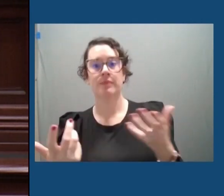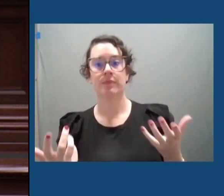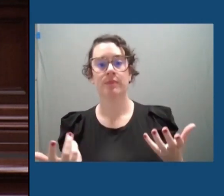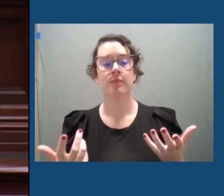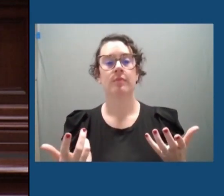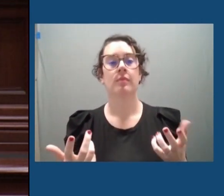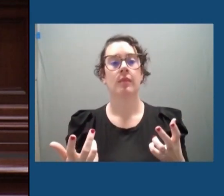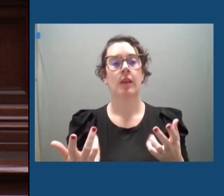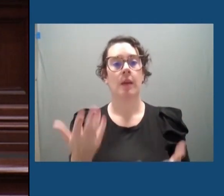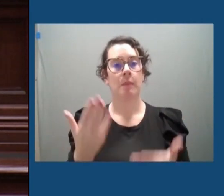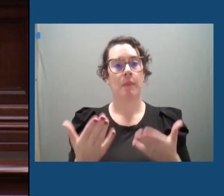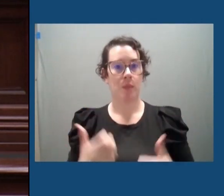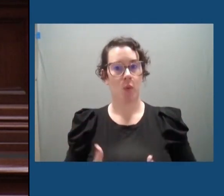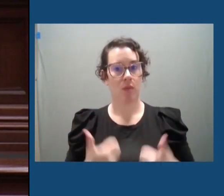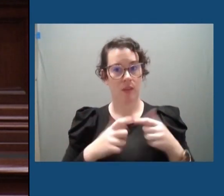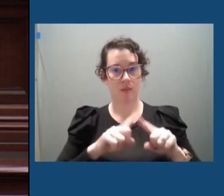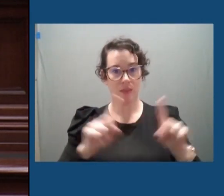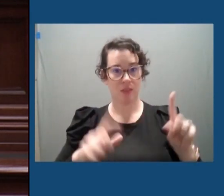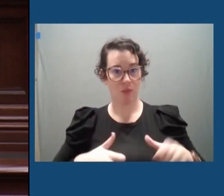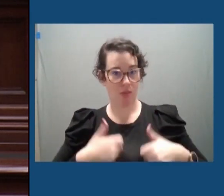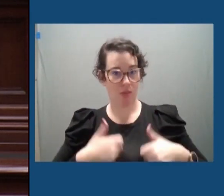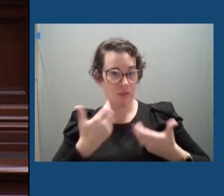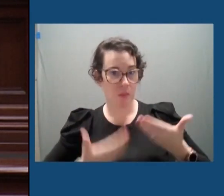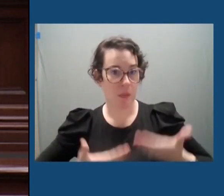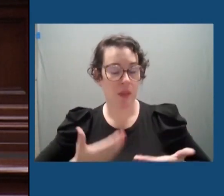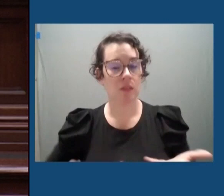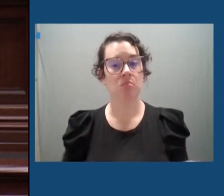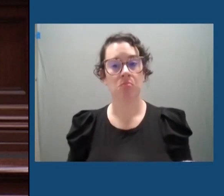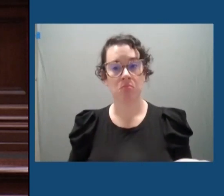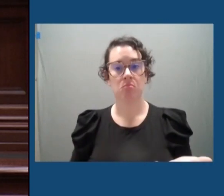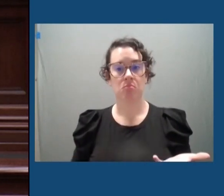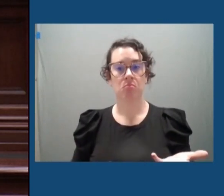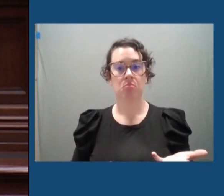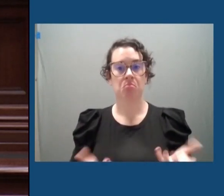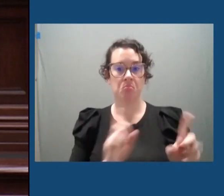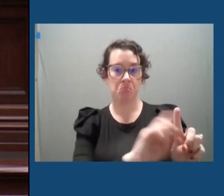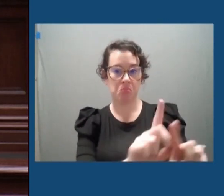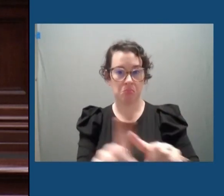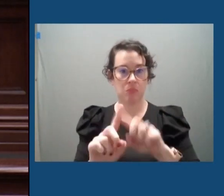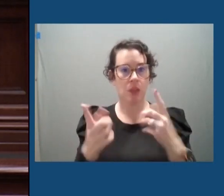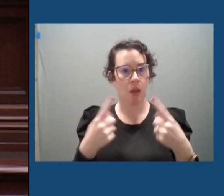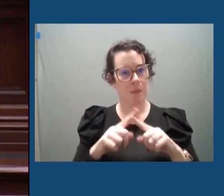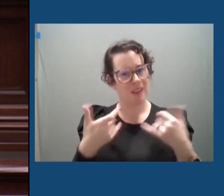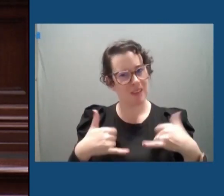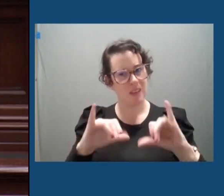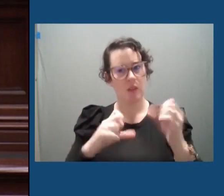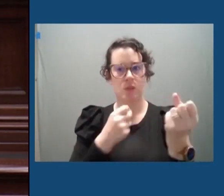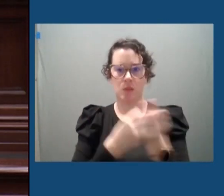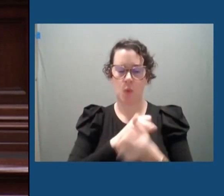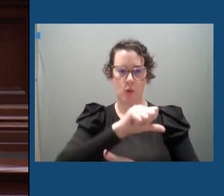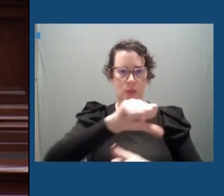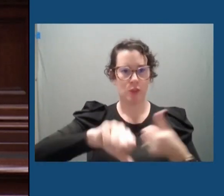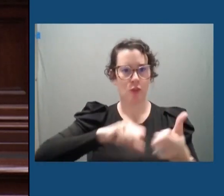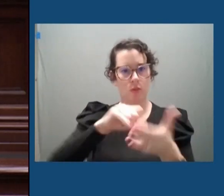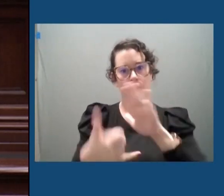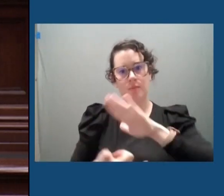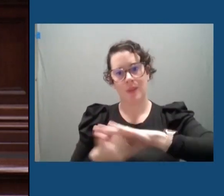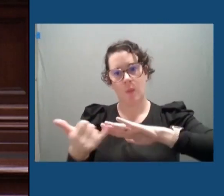live fundamentally different lives, you know, they still stand side by side on the subway